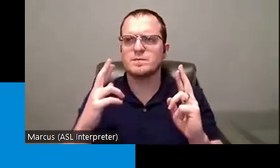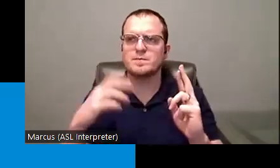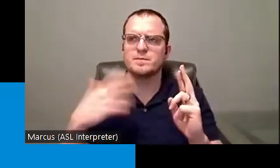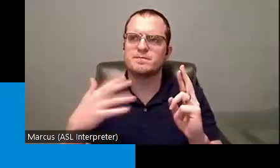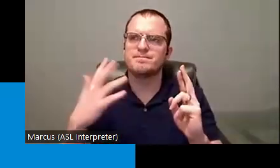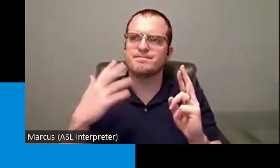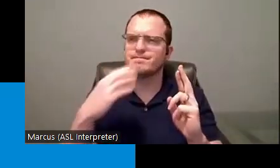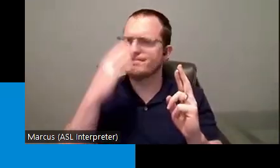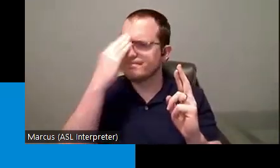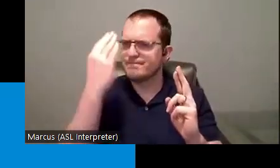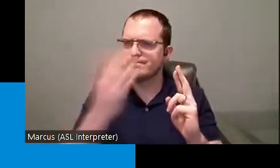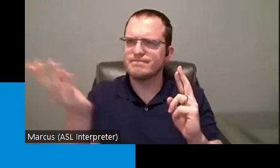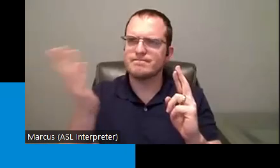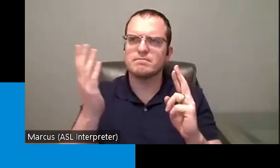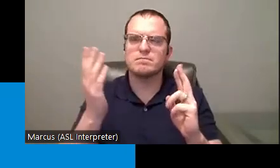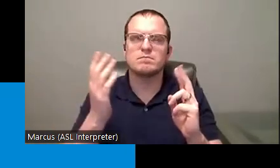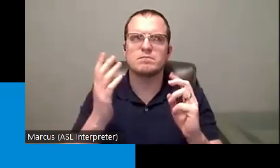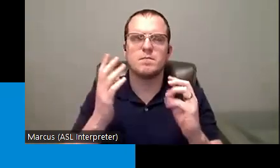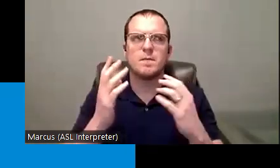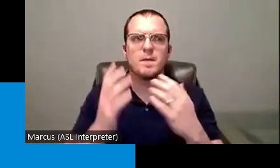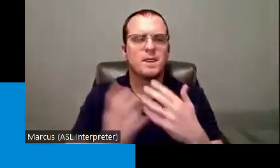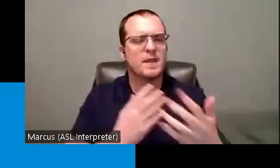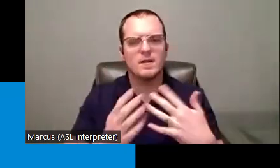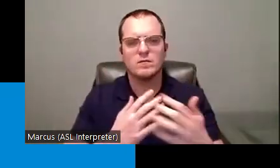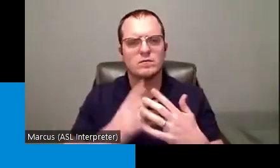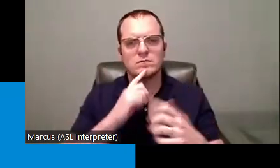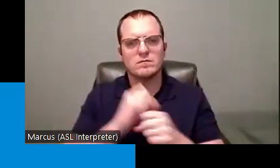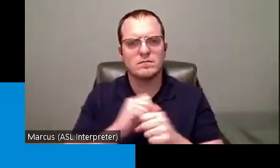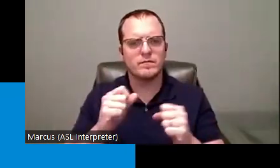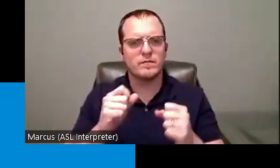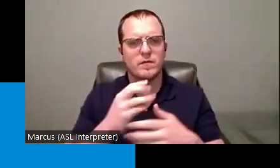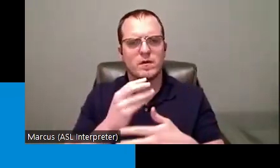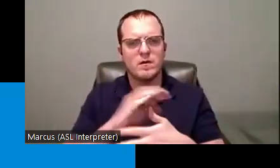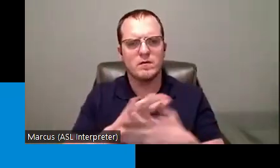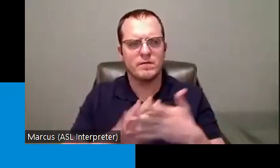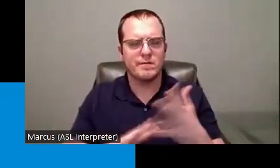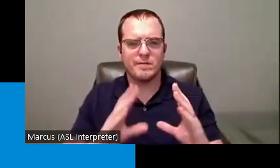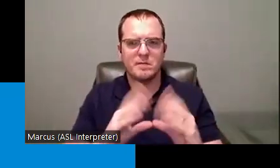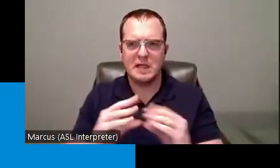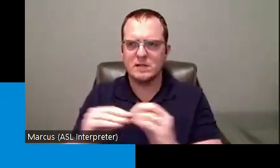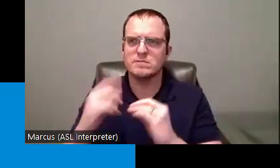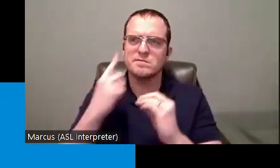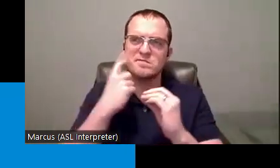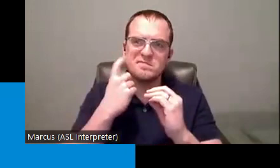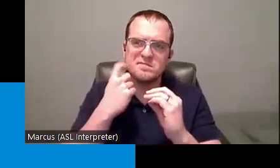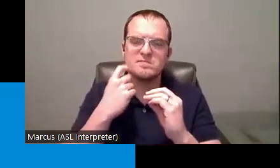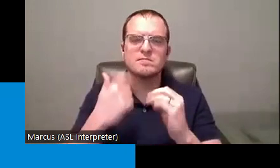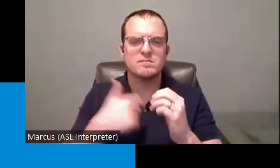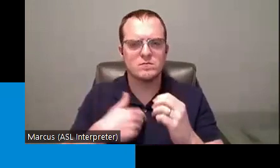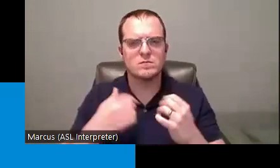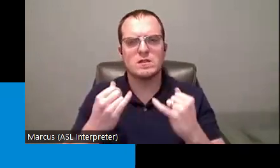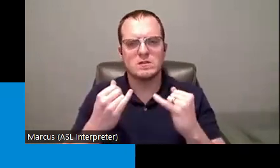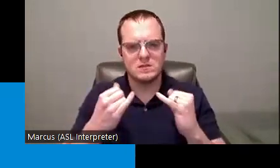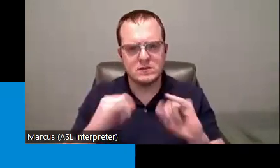let everyone know, even though there has been a number of meetings recently, we are still,